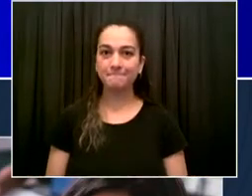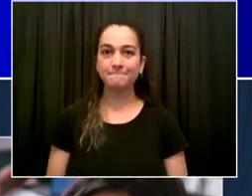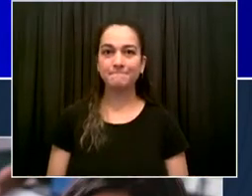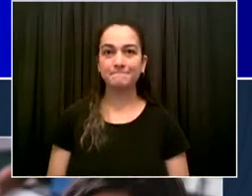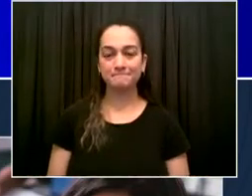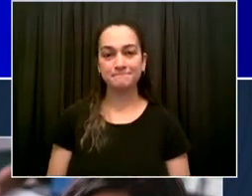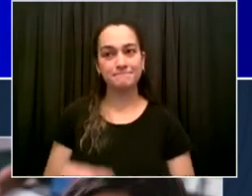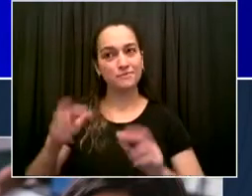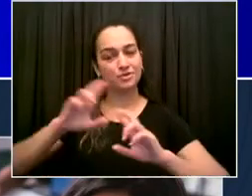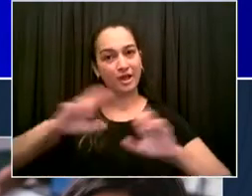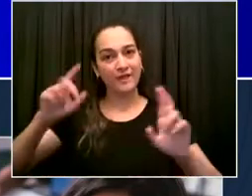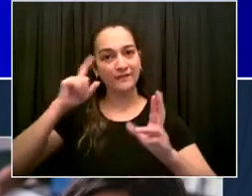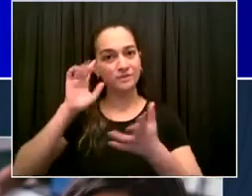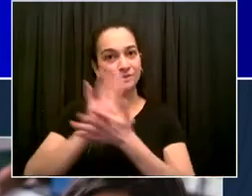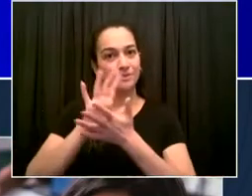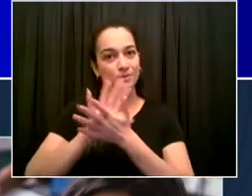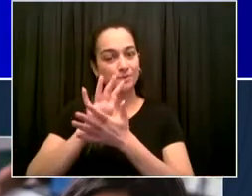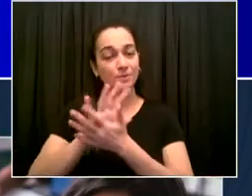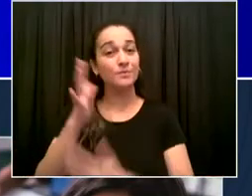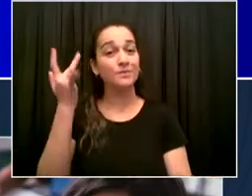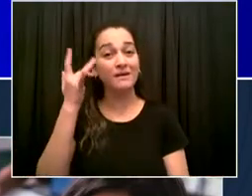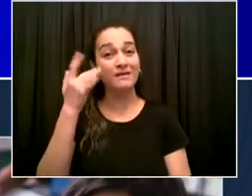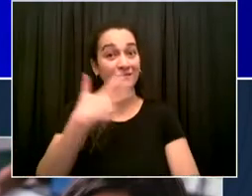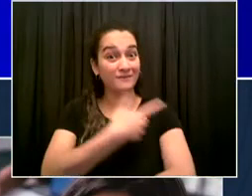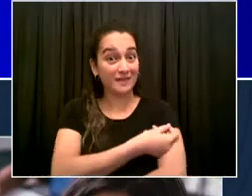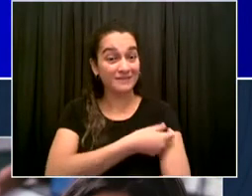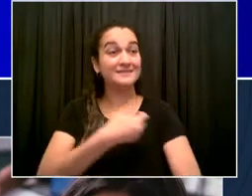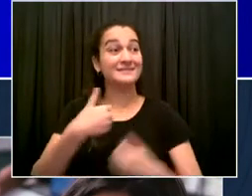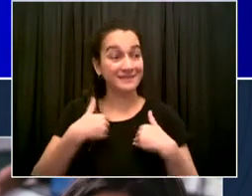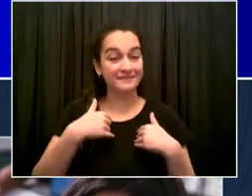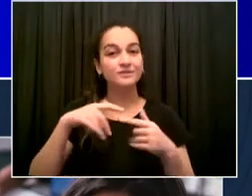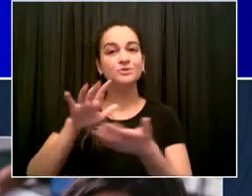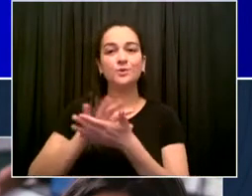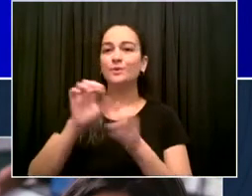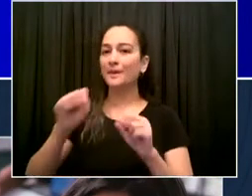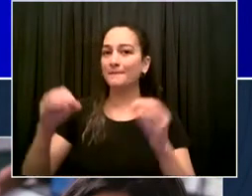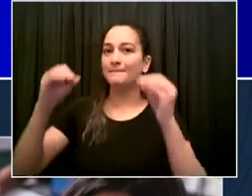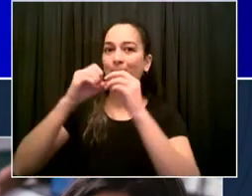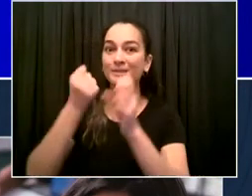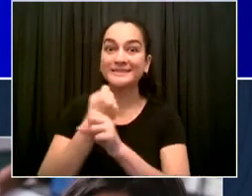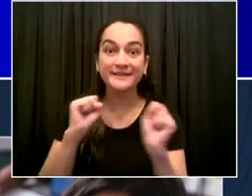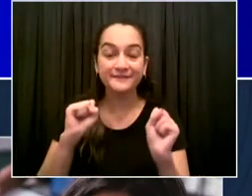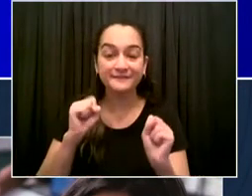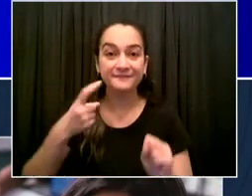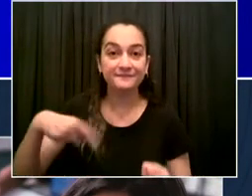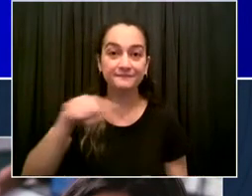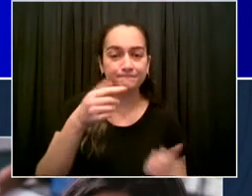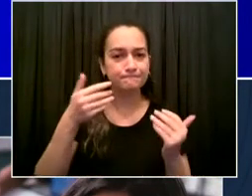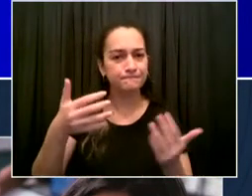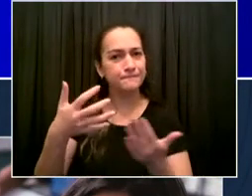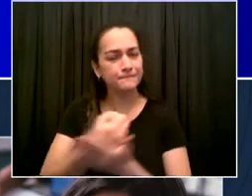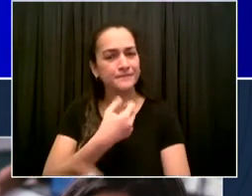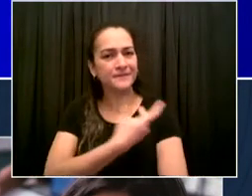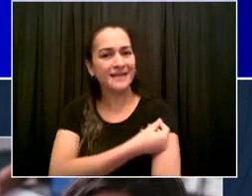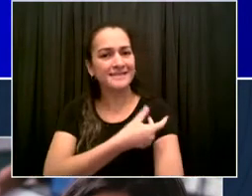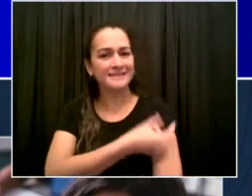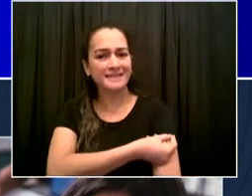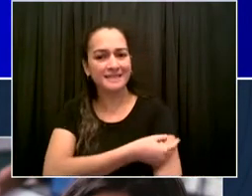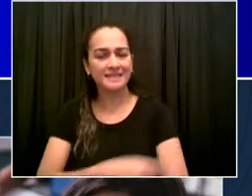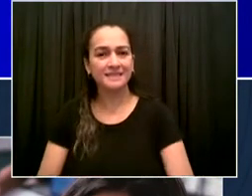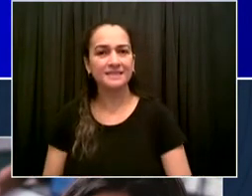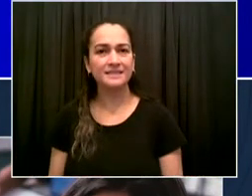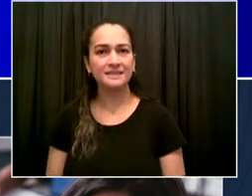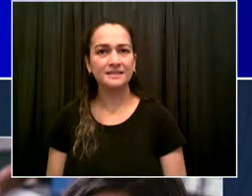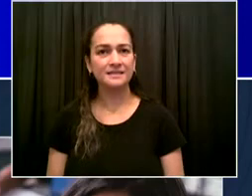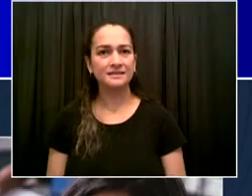Our 12-year-olds and up, we're going to reach thousands and thousands of kids and their parents. In fact,